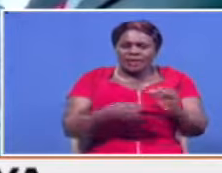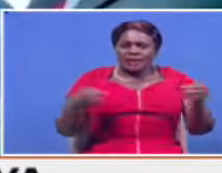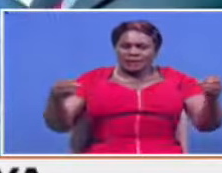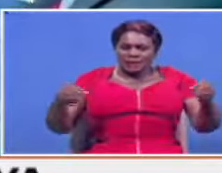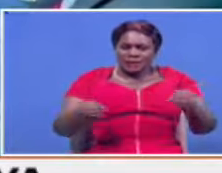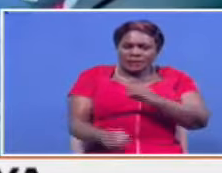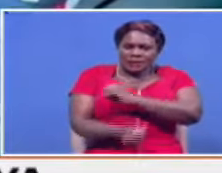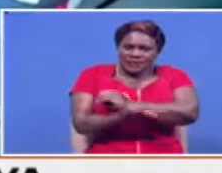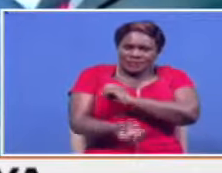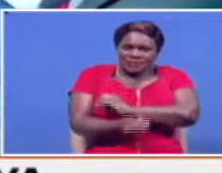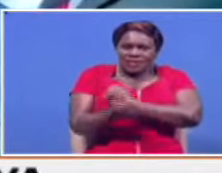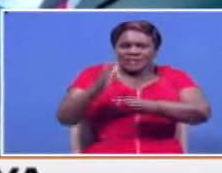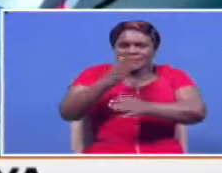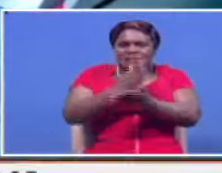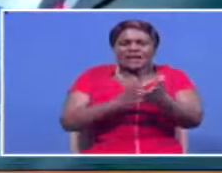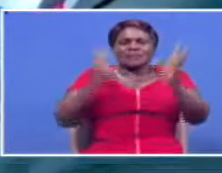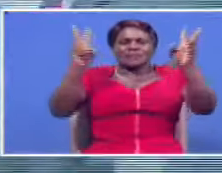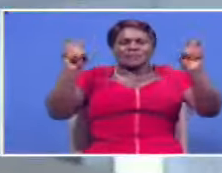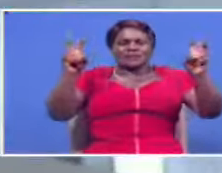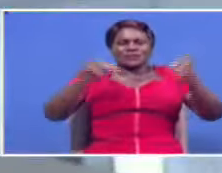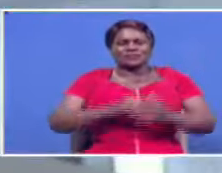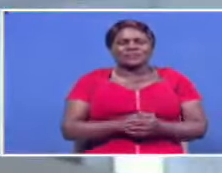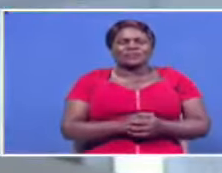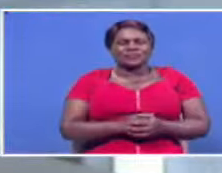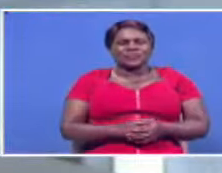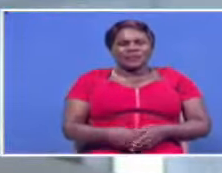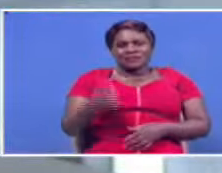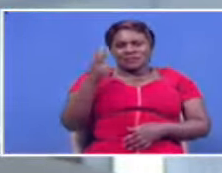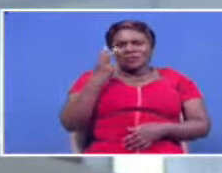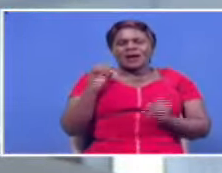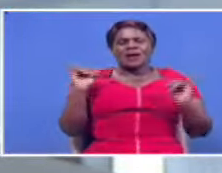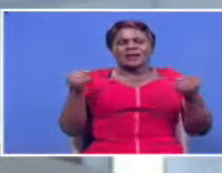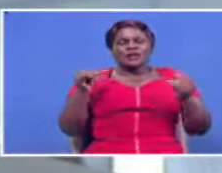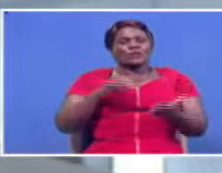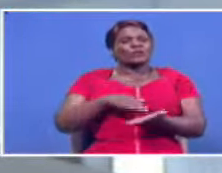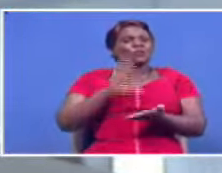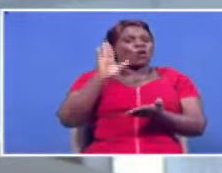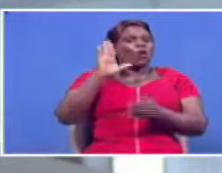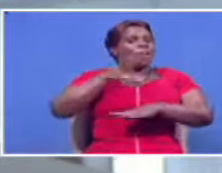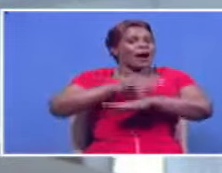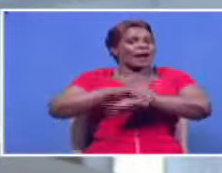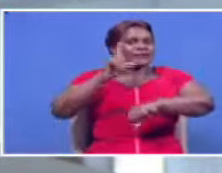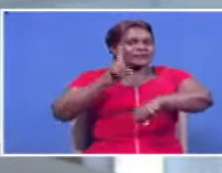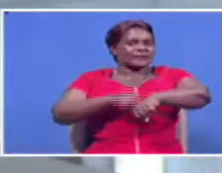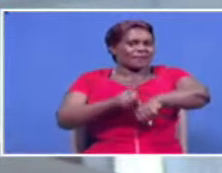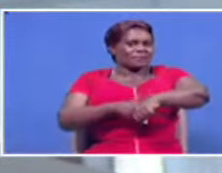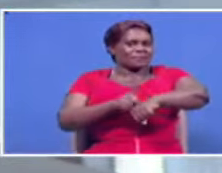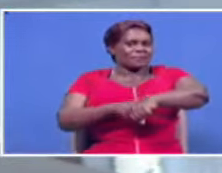clarify on some of the issues. Mtazamaji, taarifa zaidi utazipata kwenye KTN News.